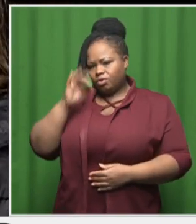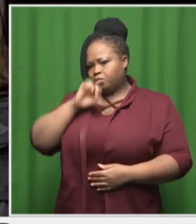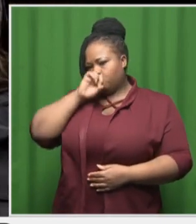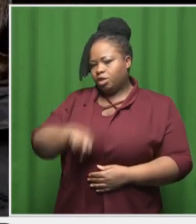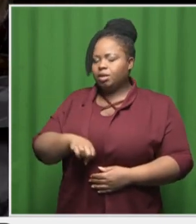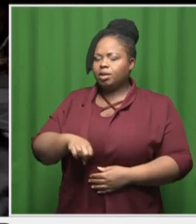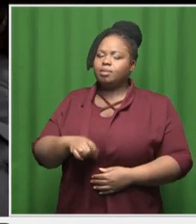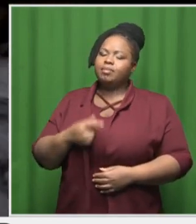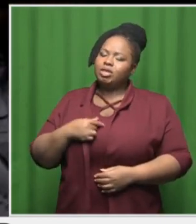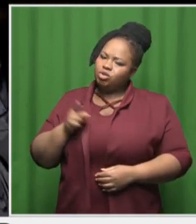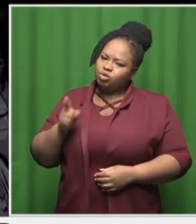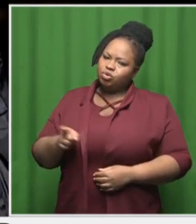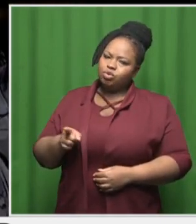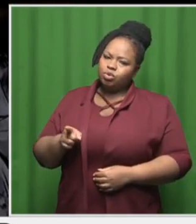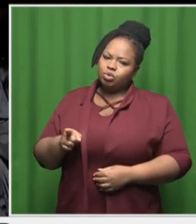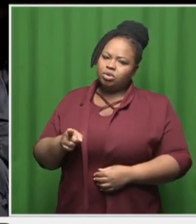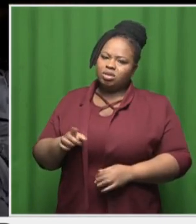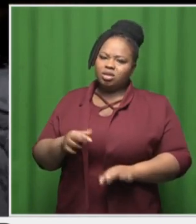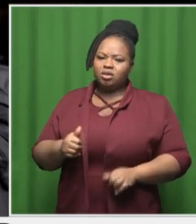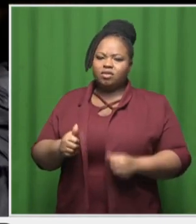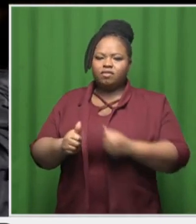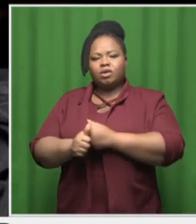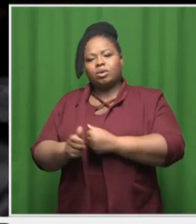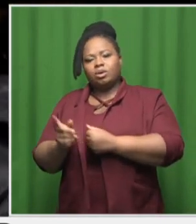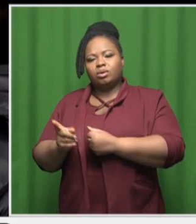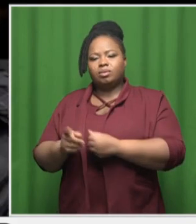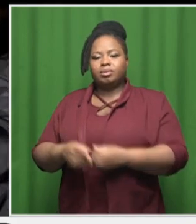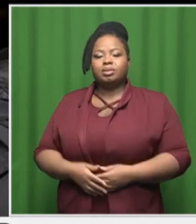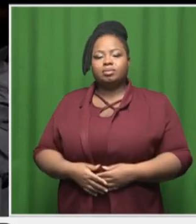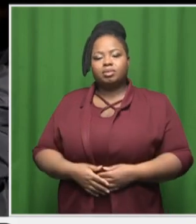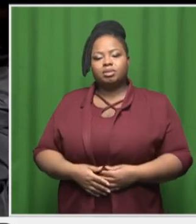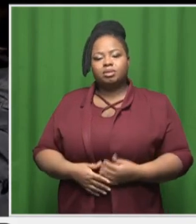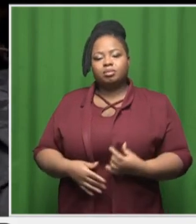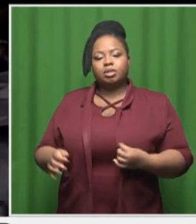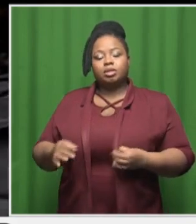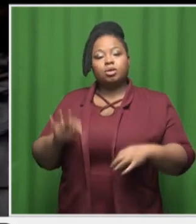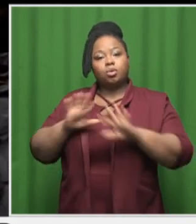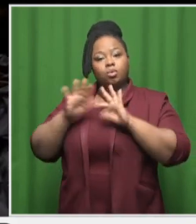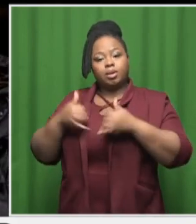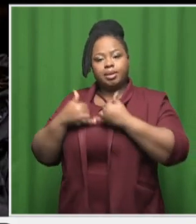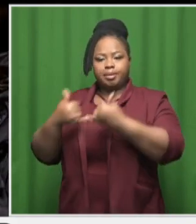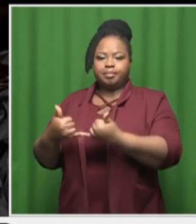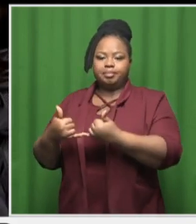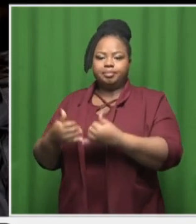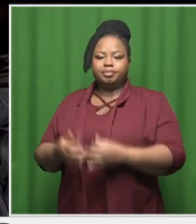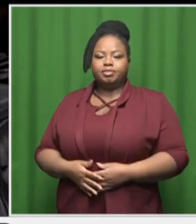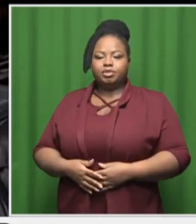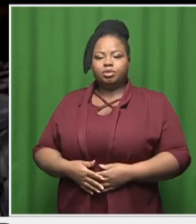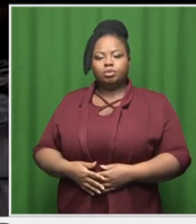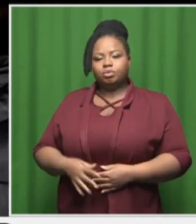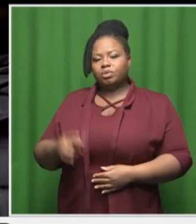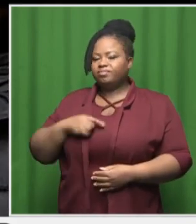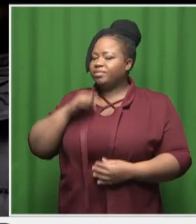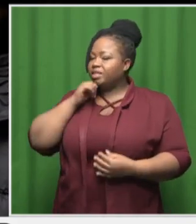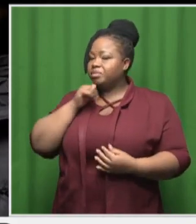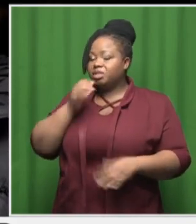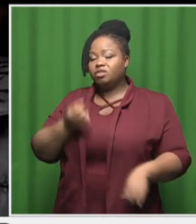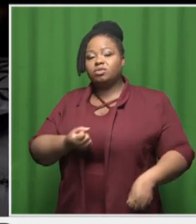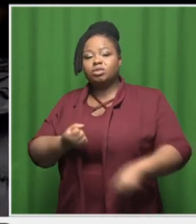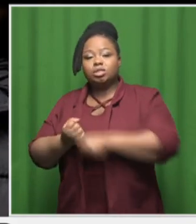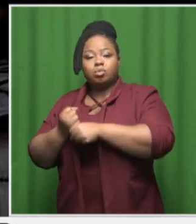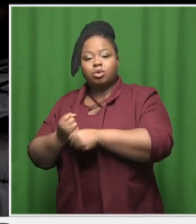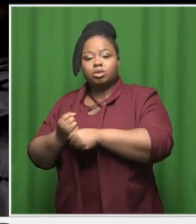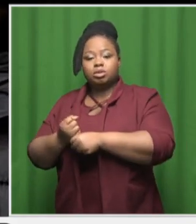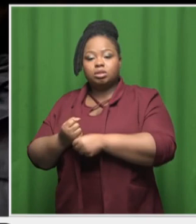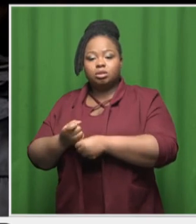love netball, but you follow it. So you've been. So the wonderful thing about the World Cup is that it has brought, whether you are a supporter of netball,